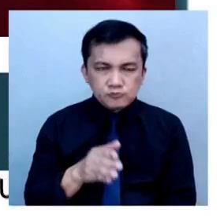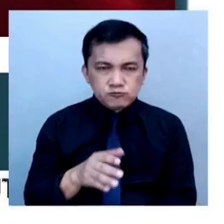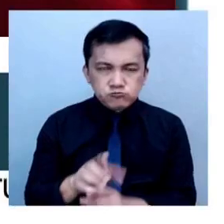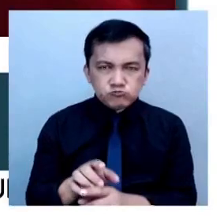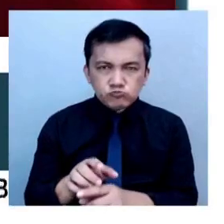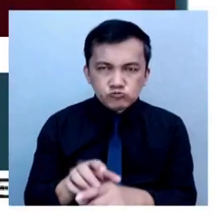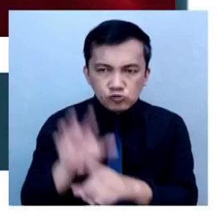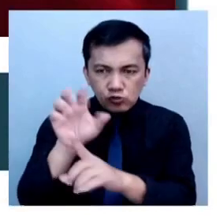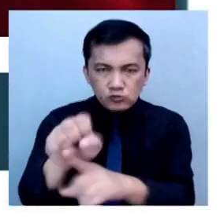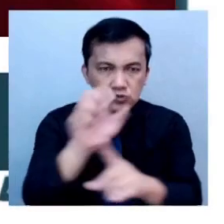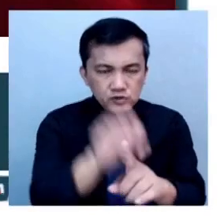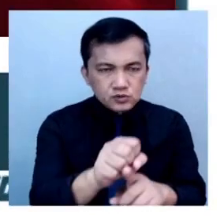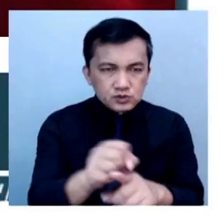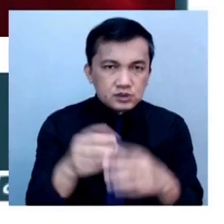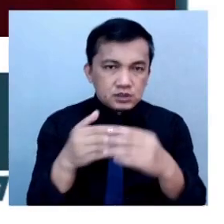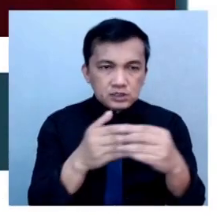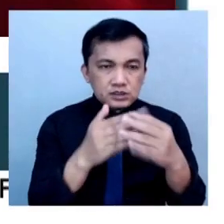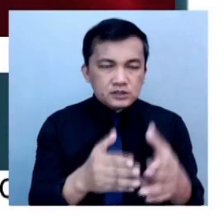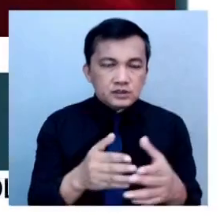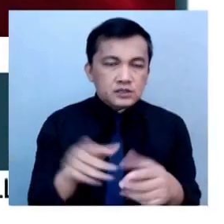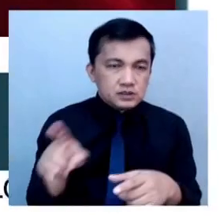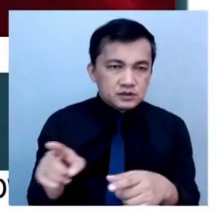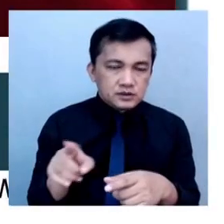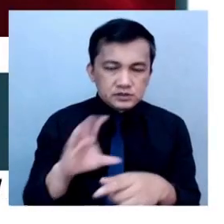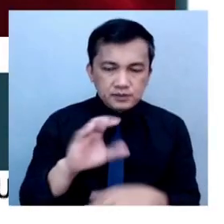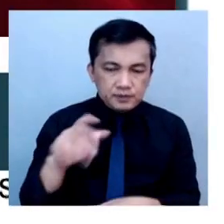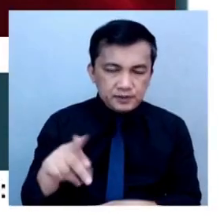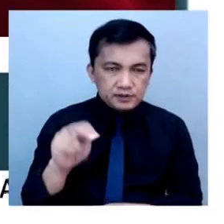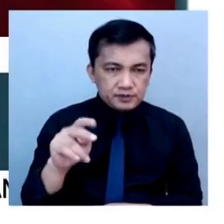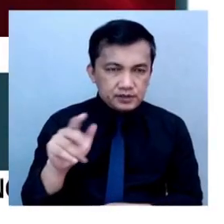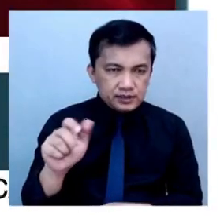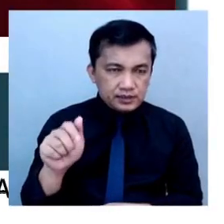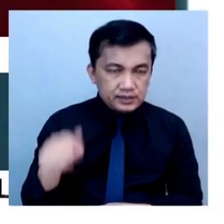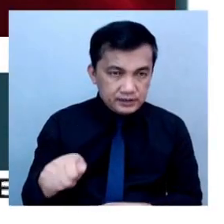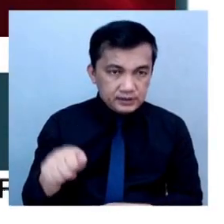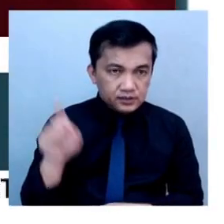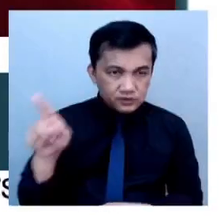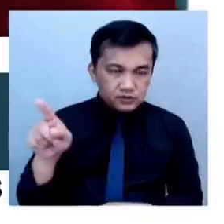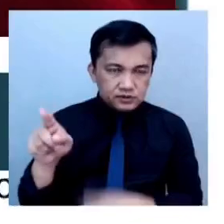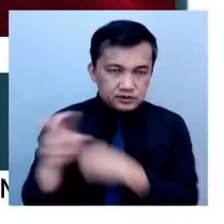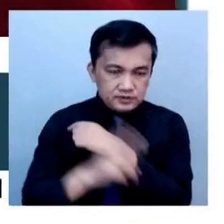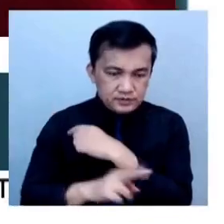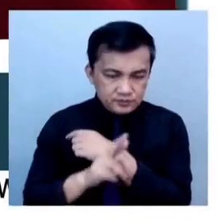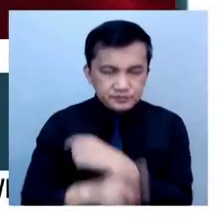the top leadership of the CPP-NPA in that particular region.